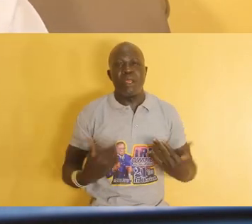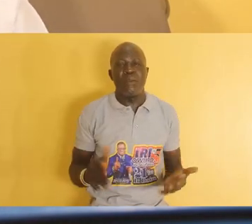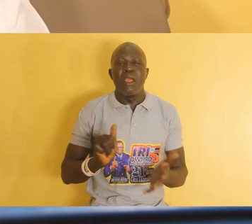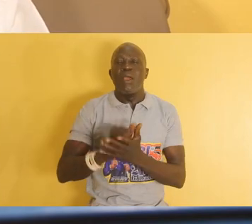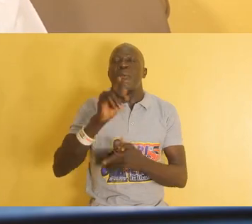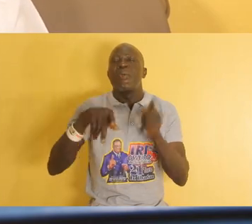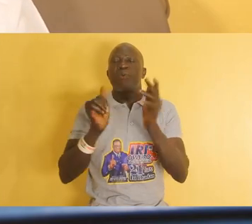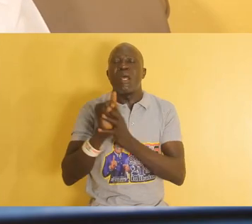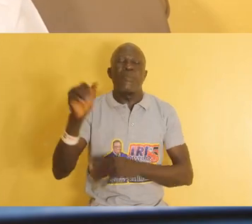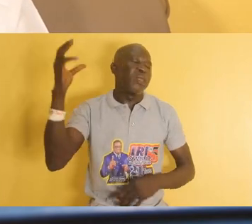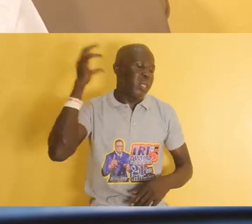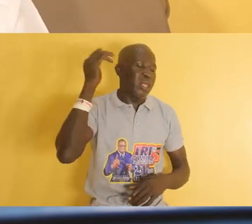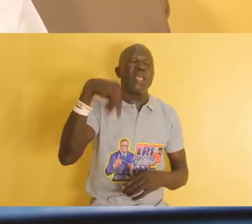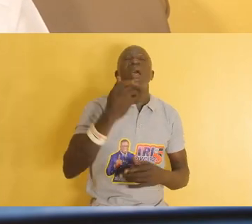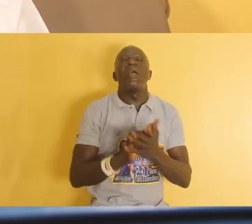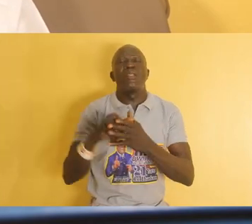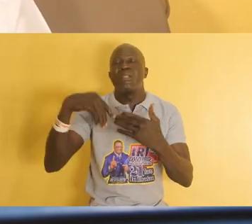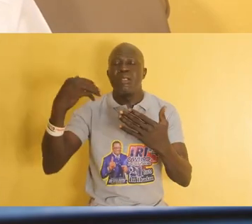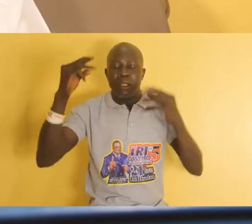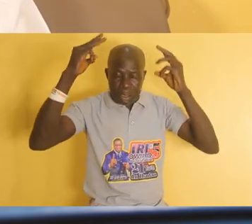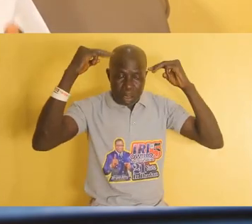to man go and la oh, need you grow.